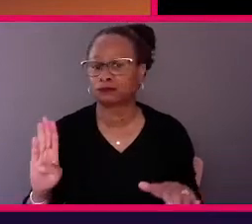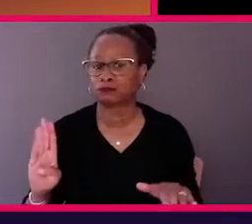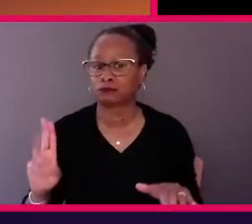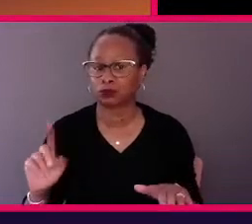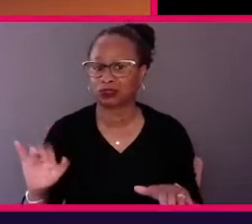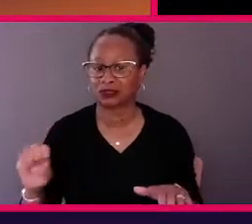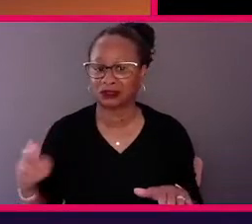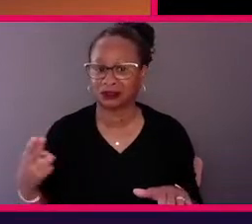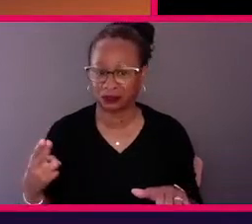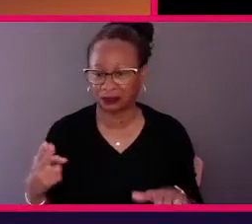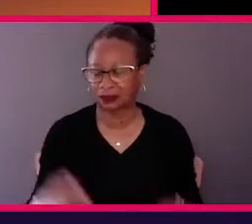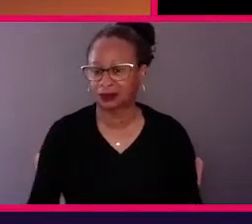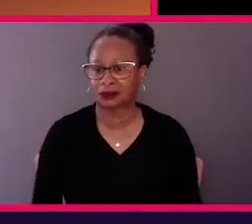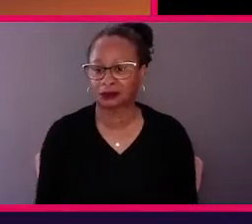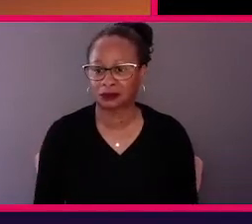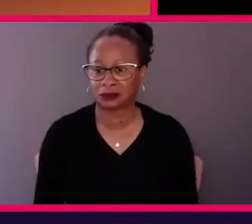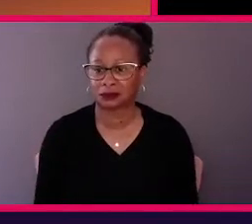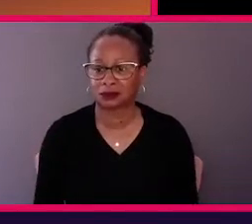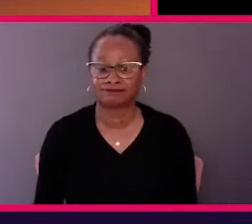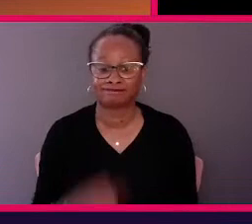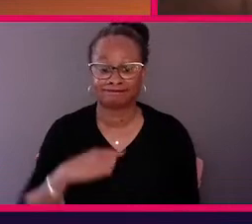I'm a son.